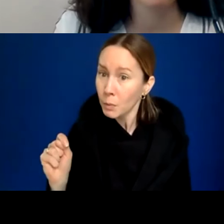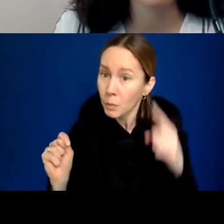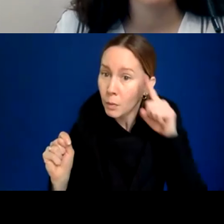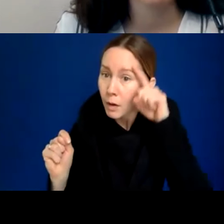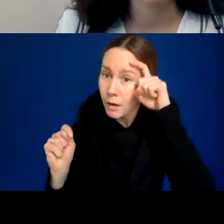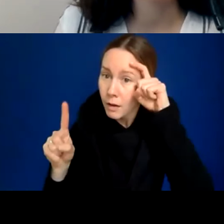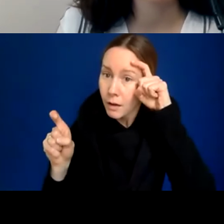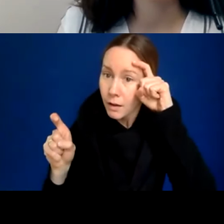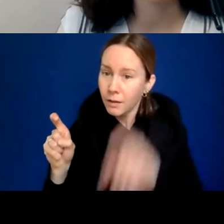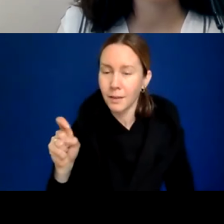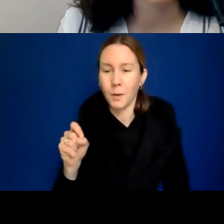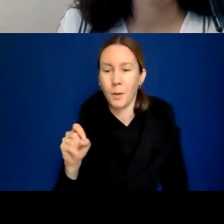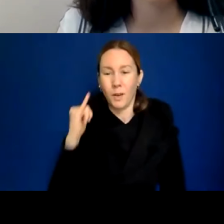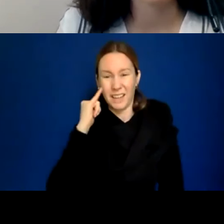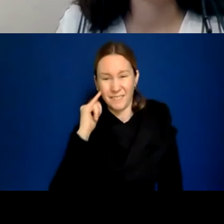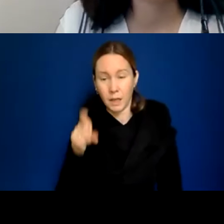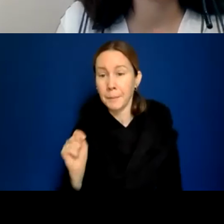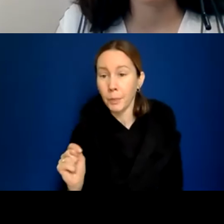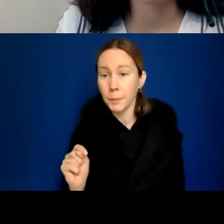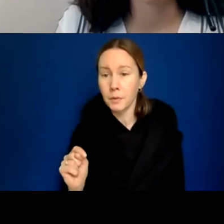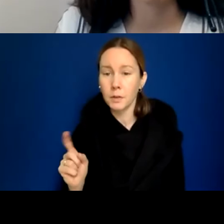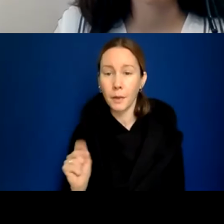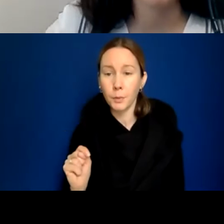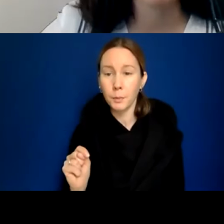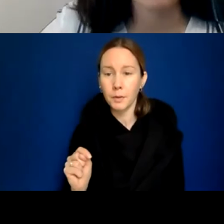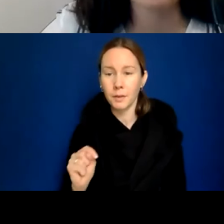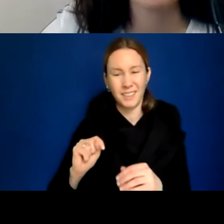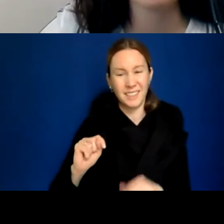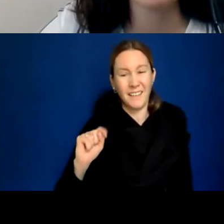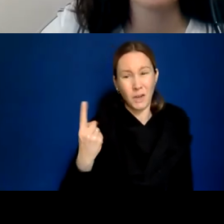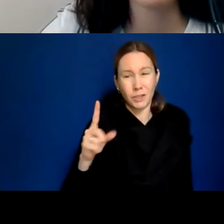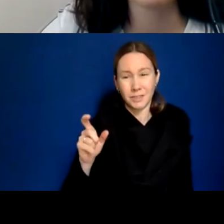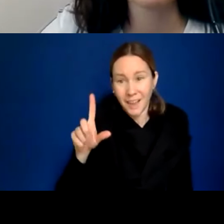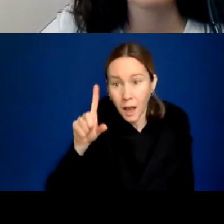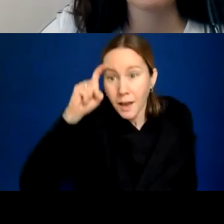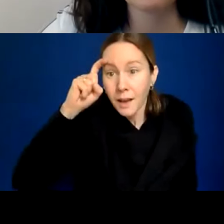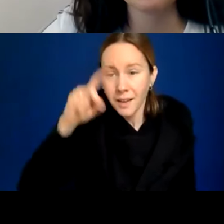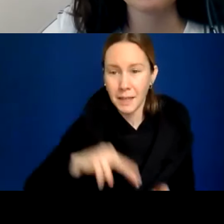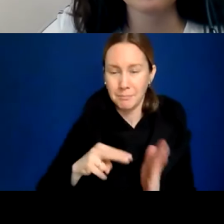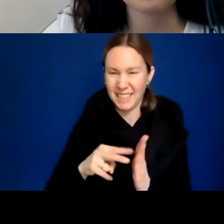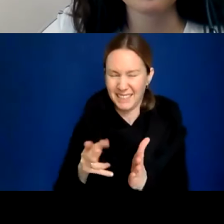bathroom? The first one is a bit more obvious that I want a response back.